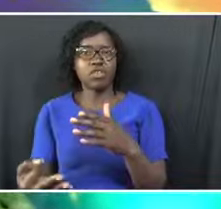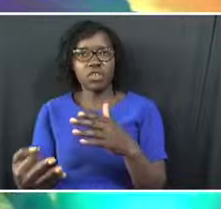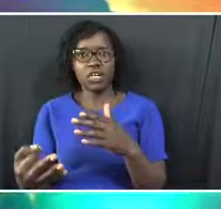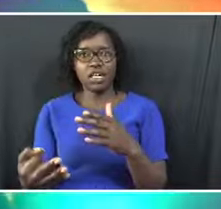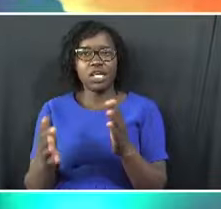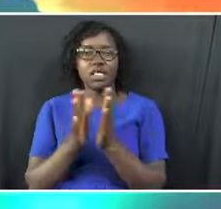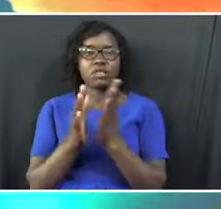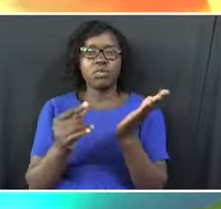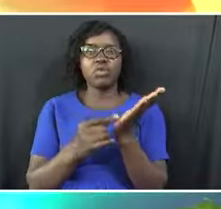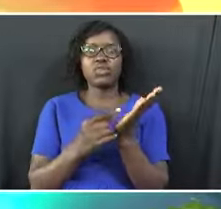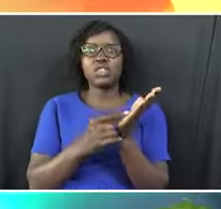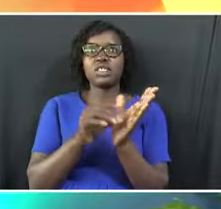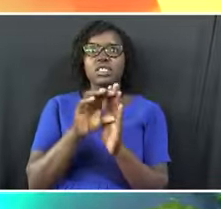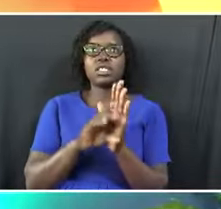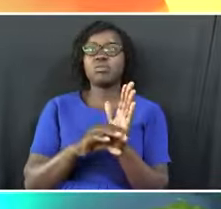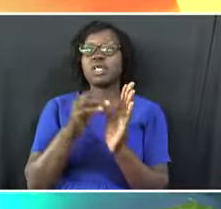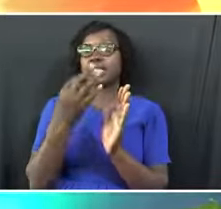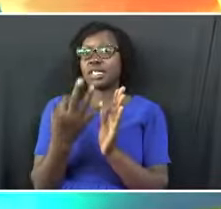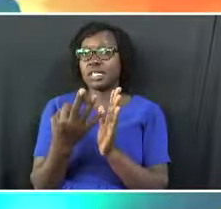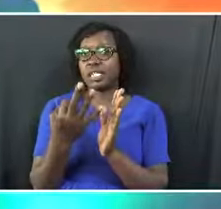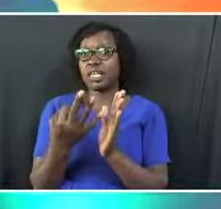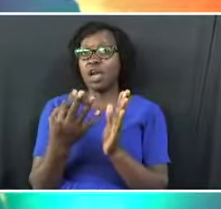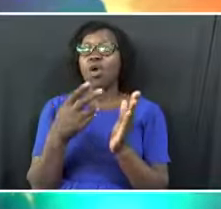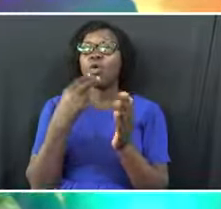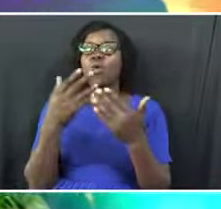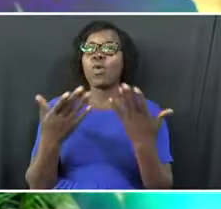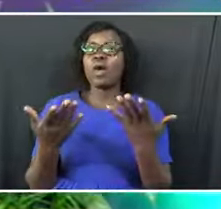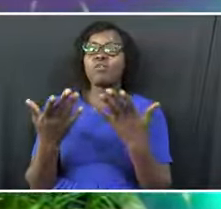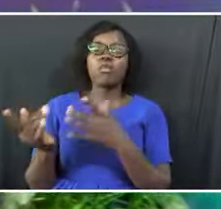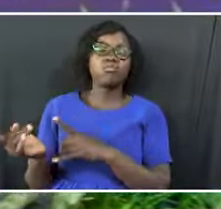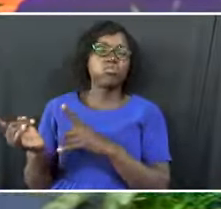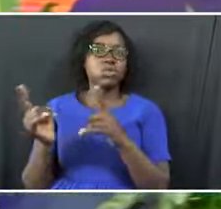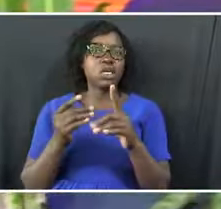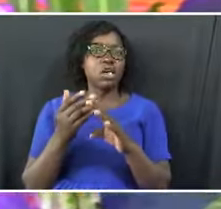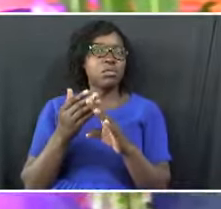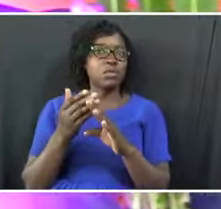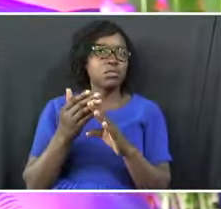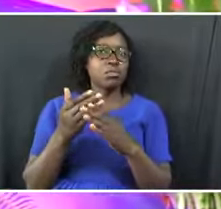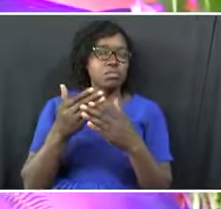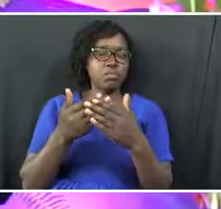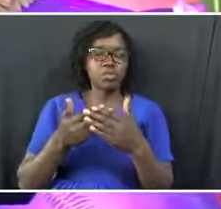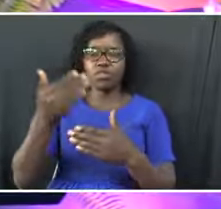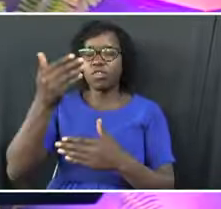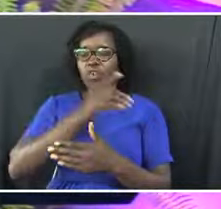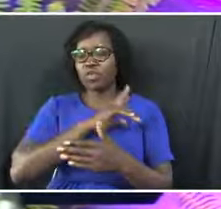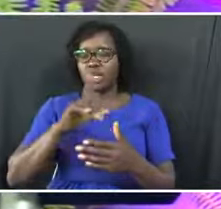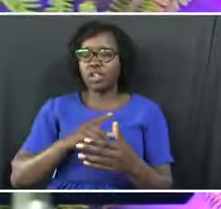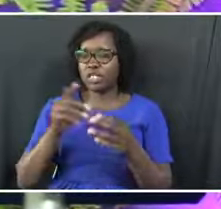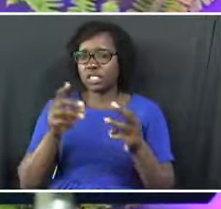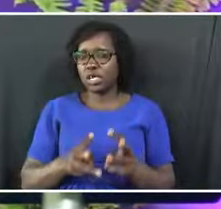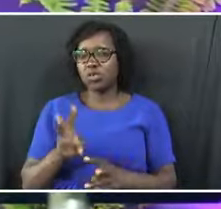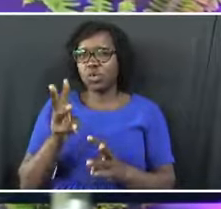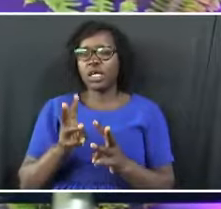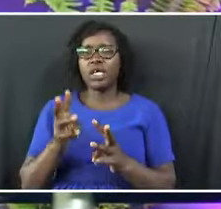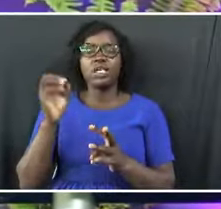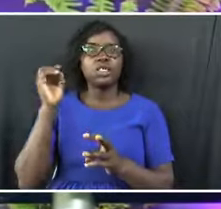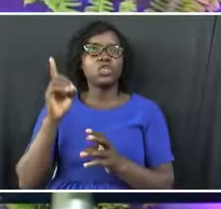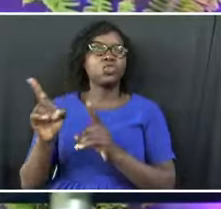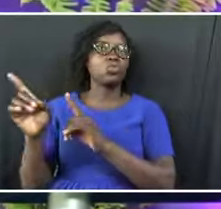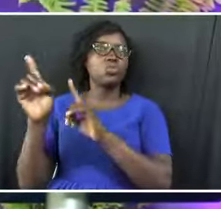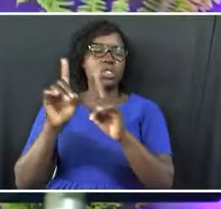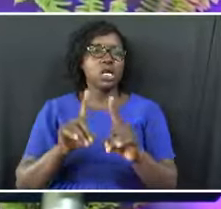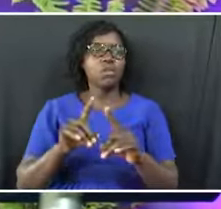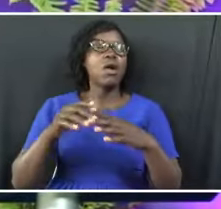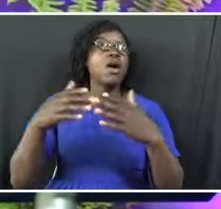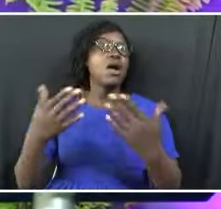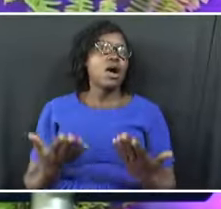of Genesis chapter 3, whoever who was coming before the Lord, that is a way he was supposed to come.